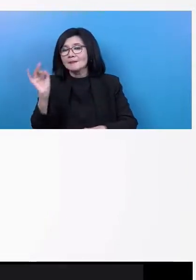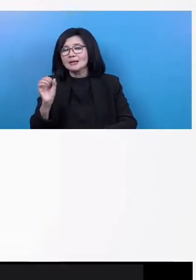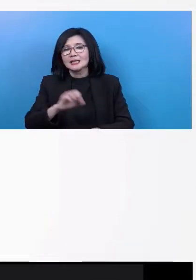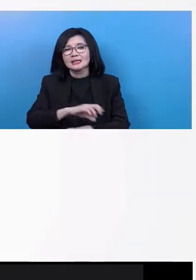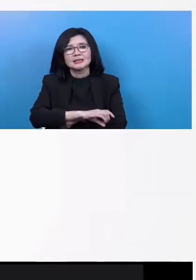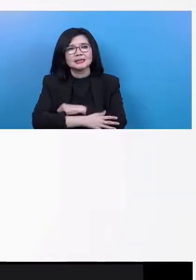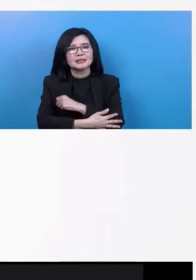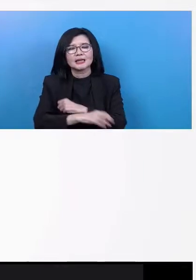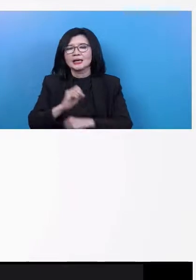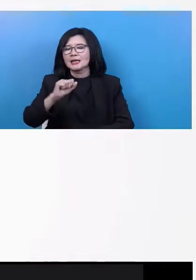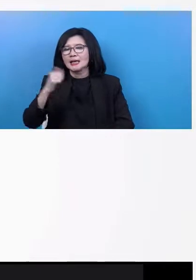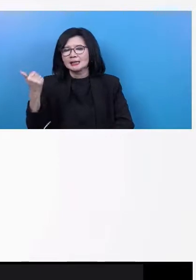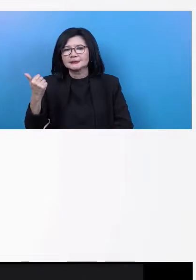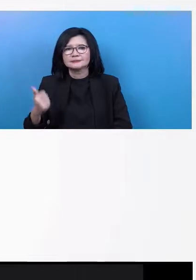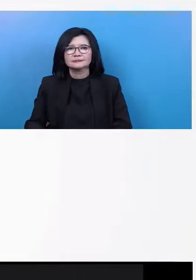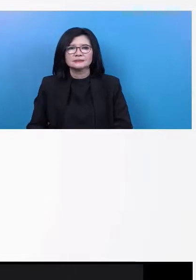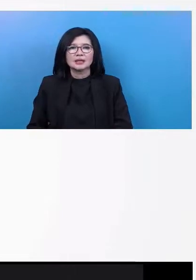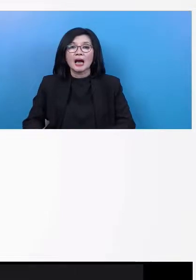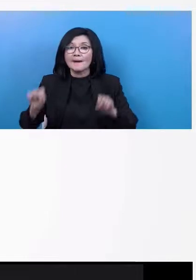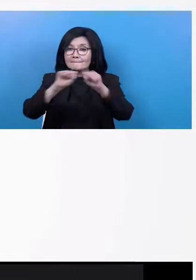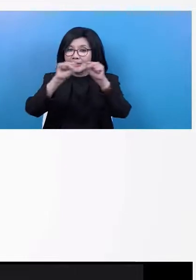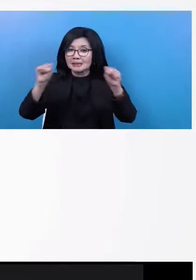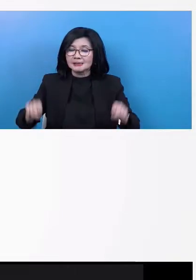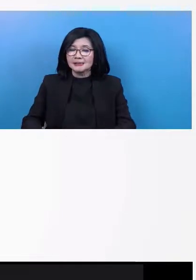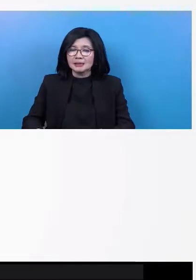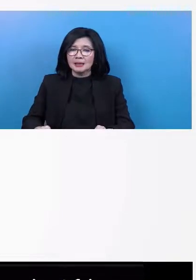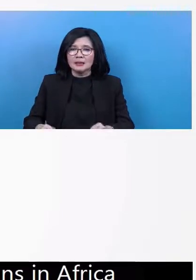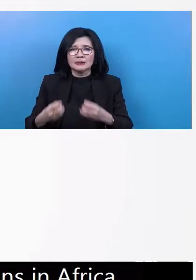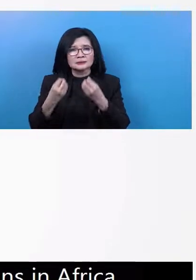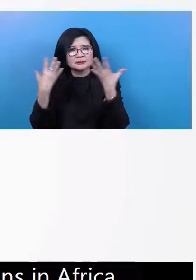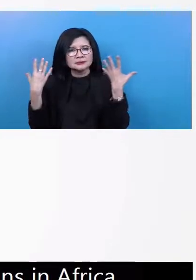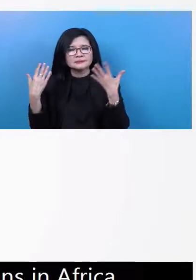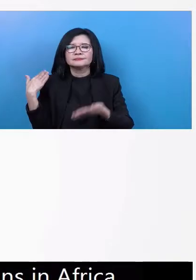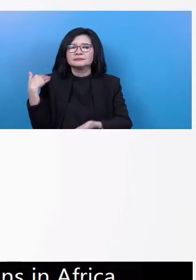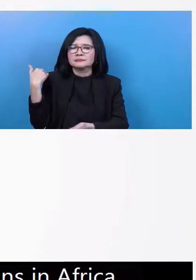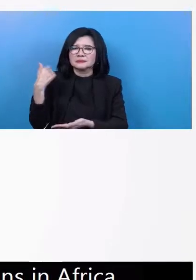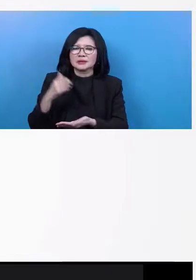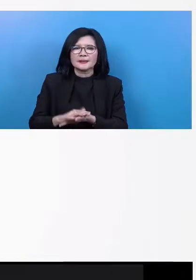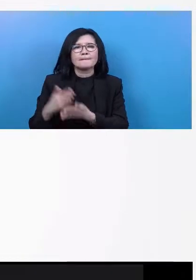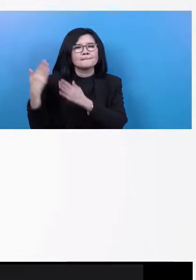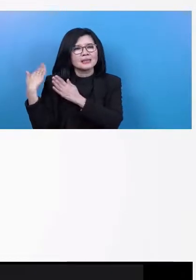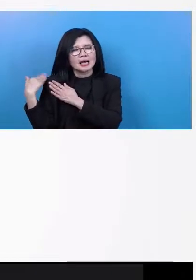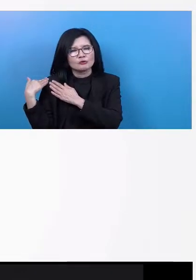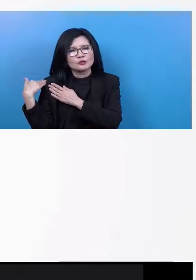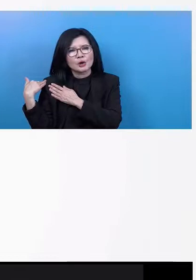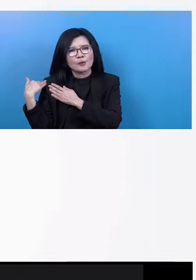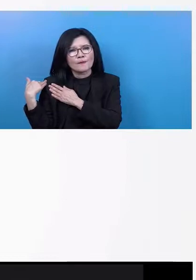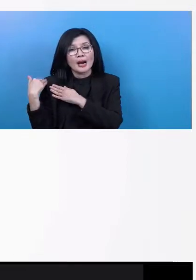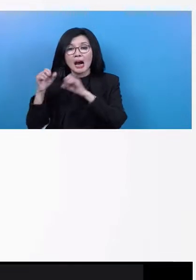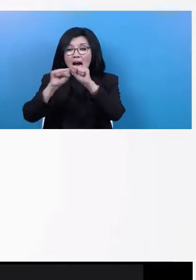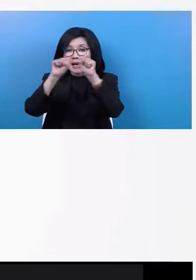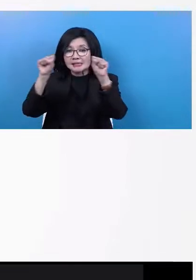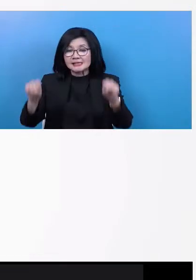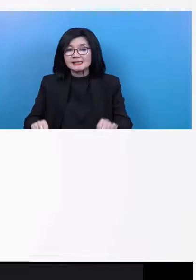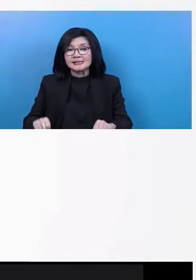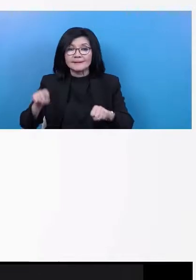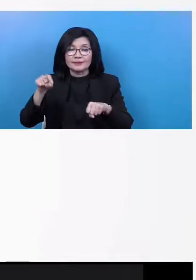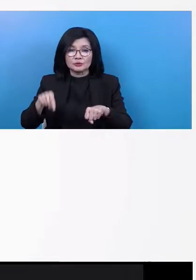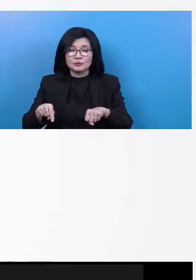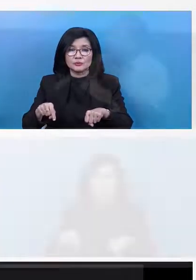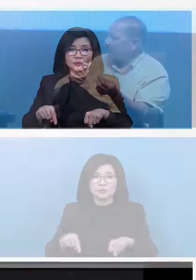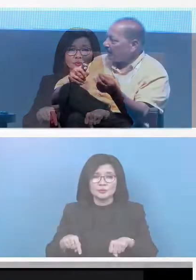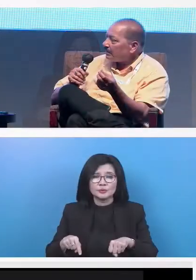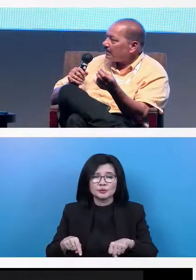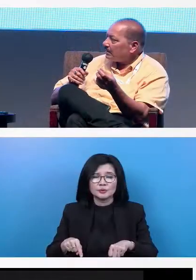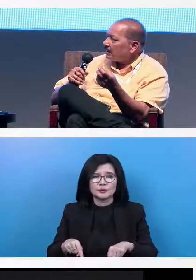accountable, transparent? Or the system itself is leaking? So that actually that